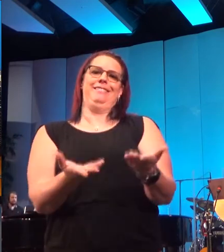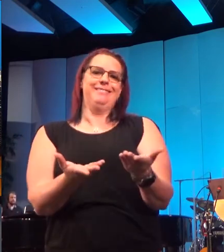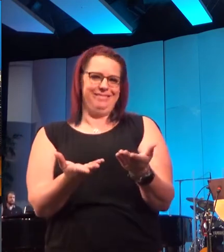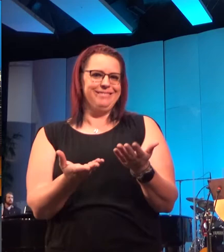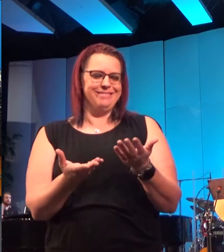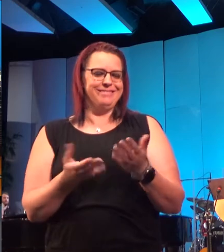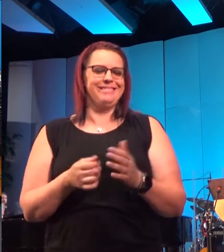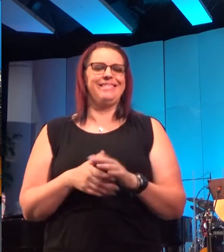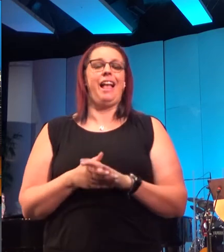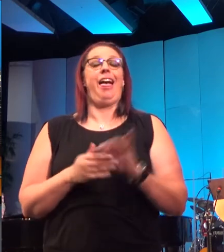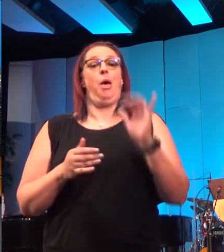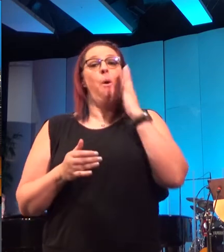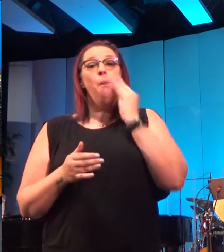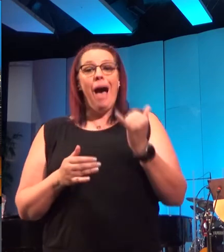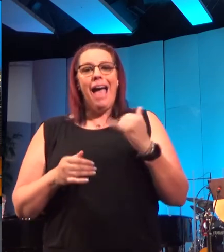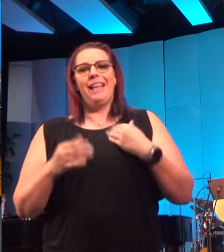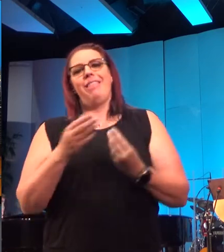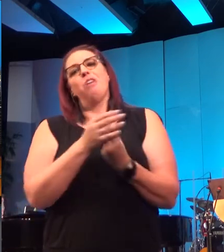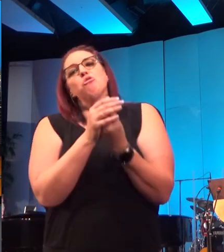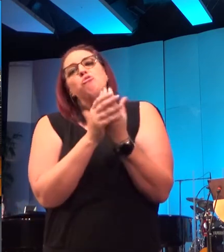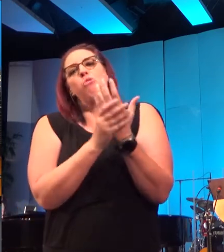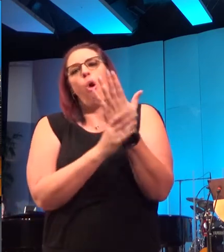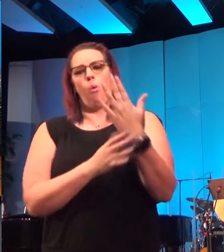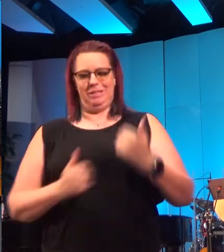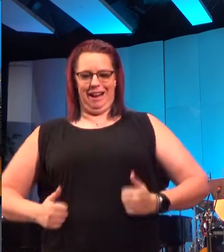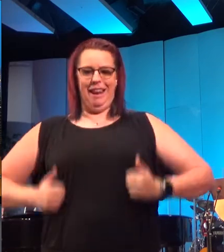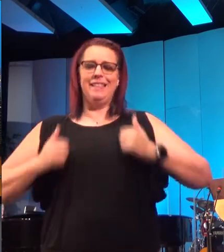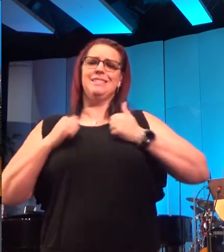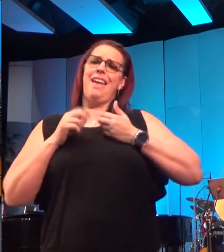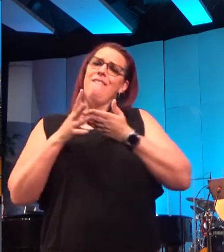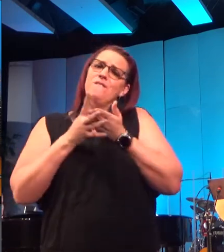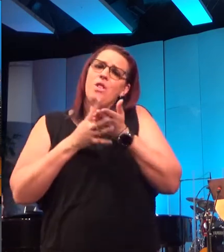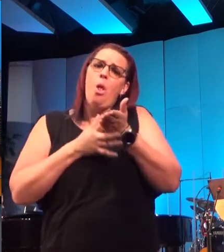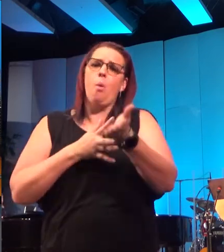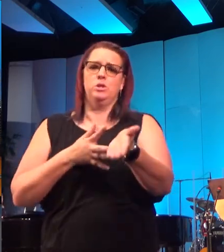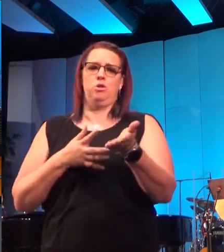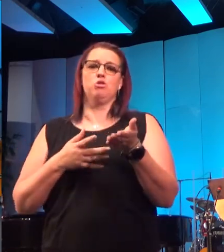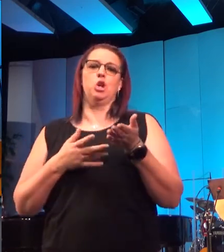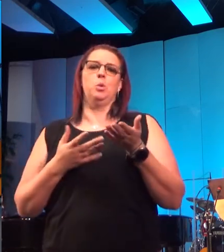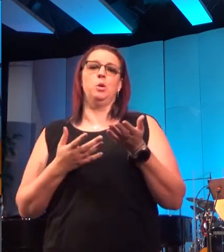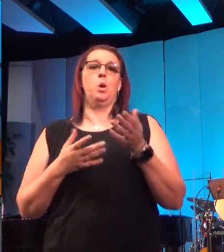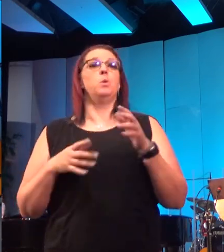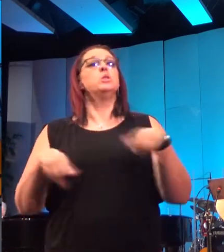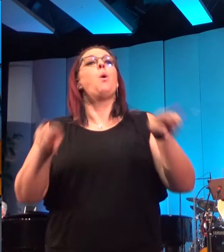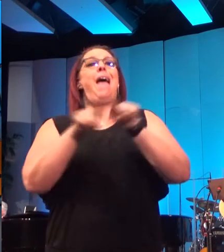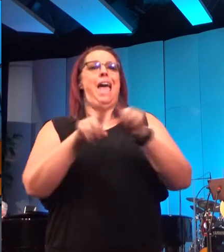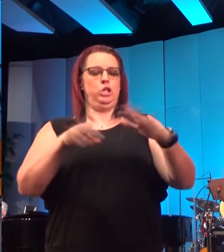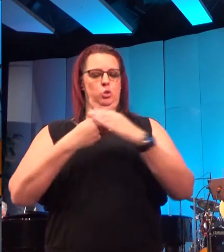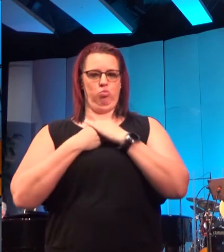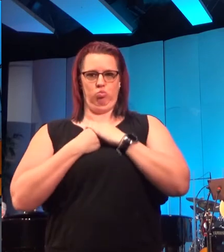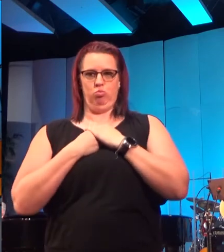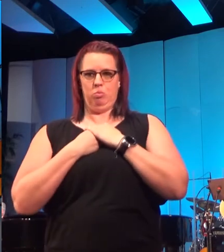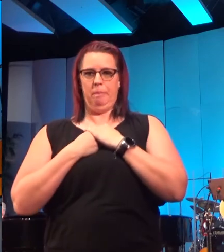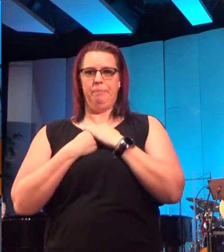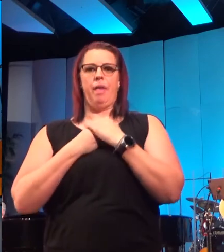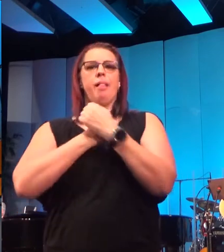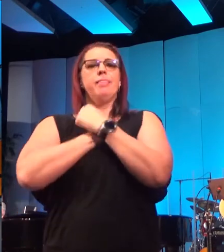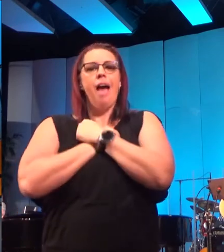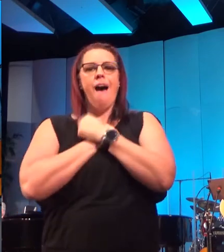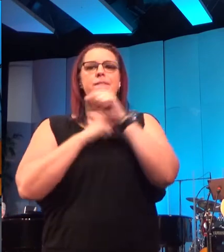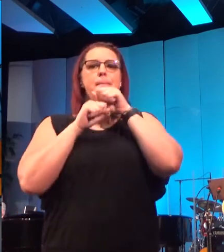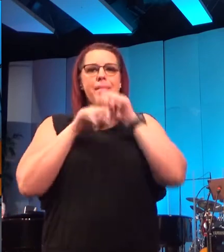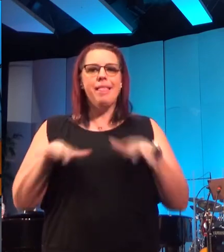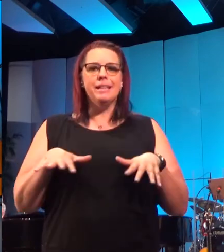because that grows you and lets life flow through you in abundance. So as you hold that gift or tithe in your hand, love it, bless